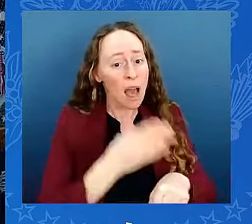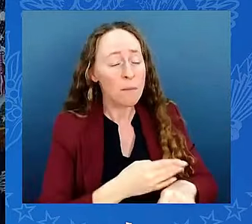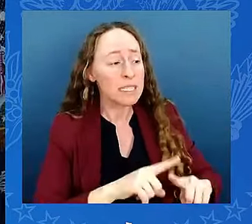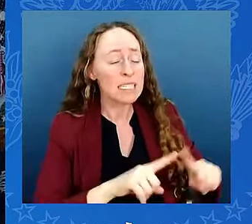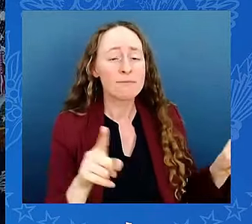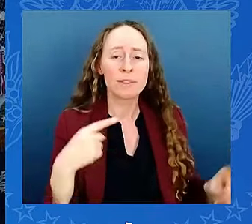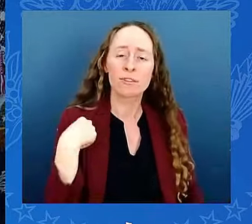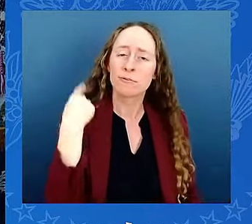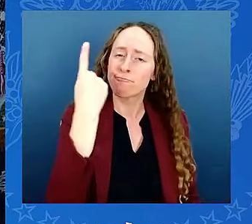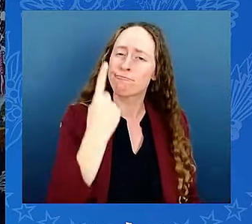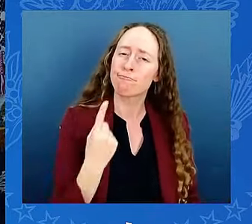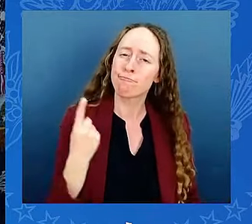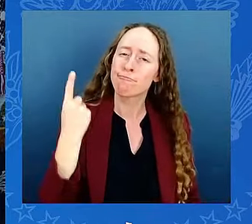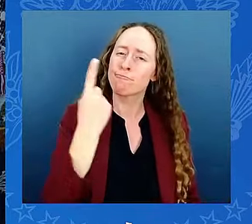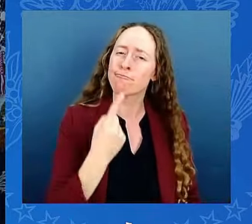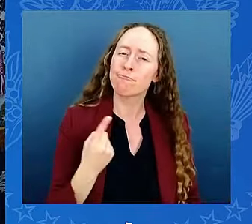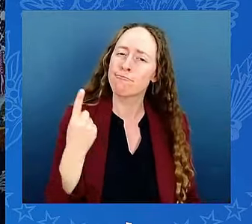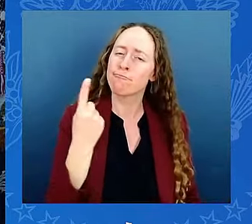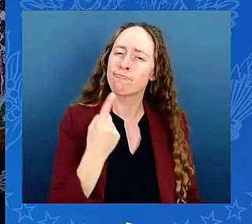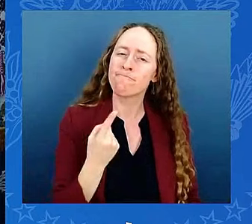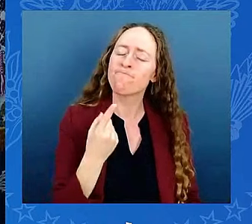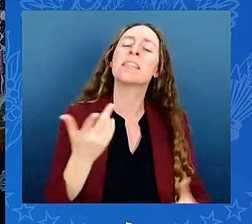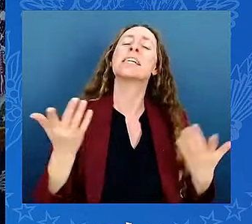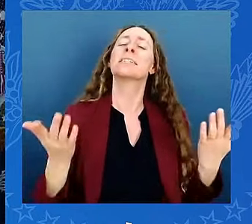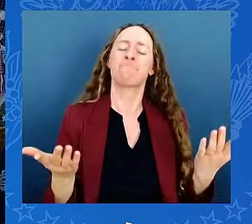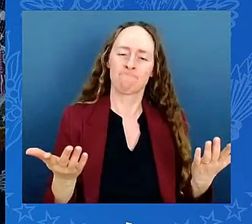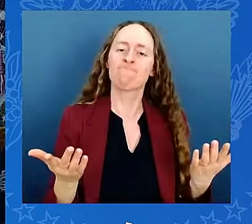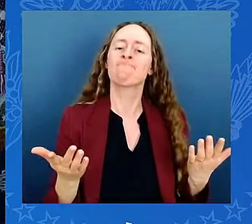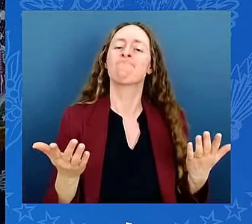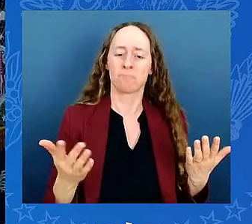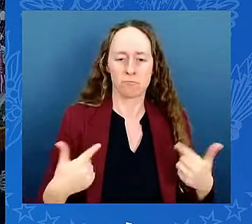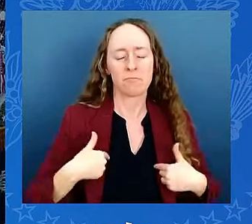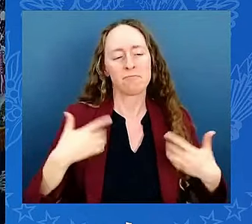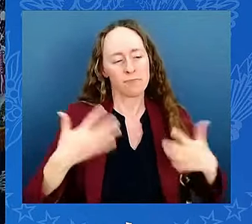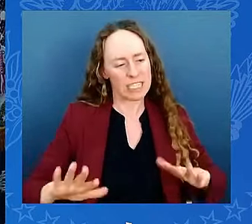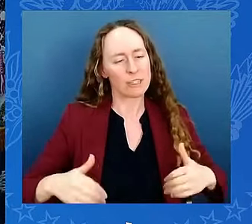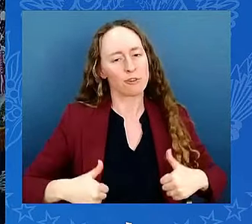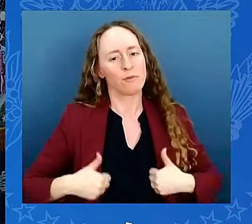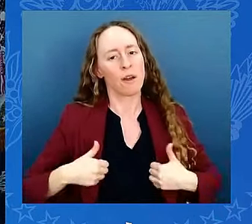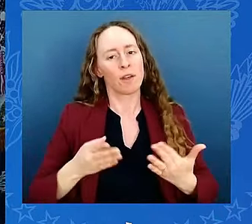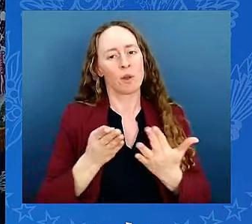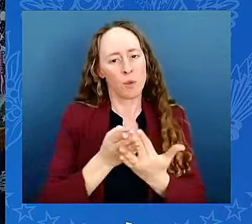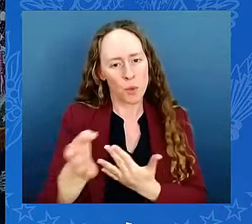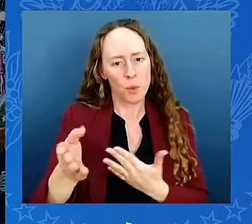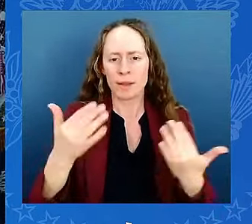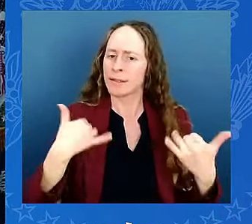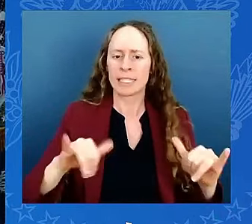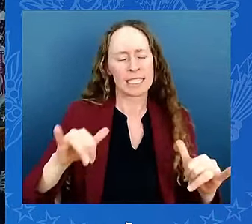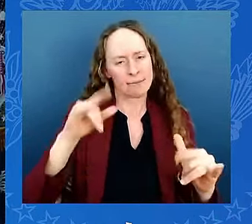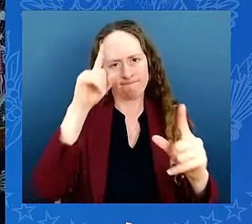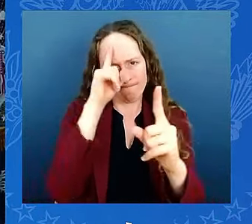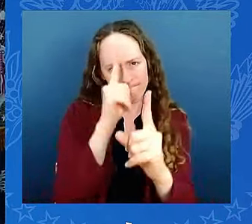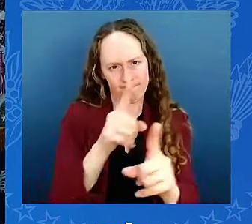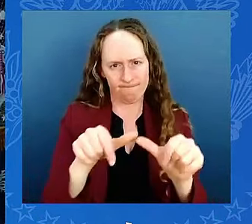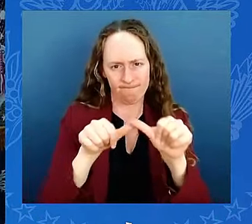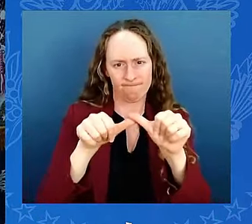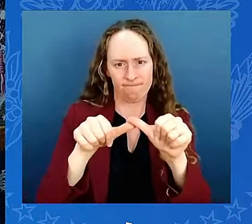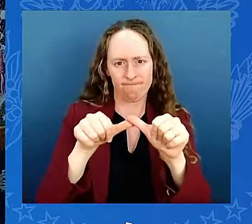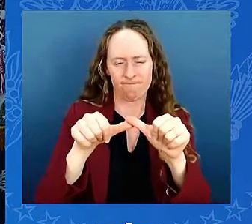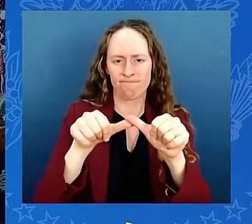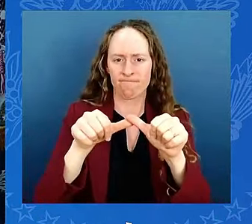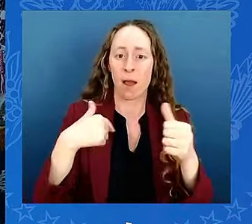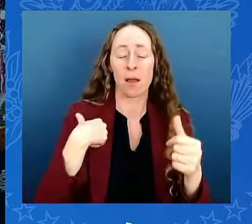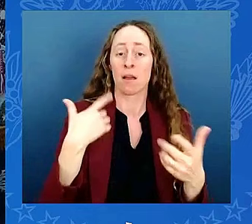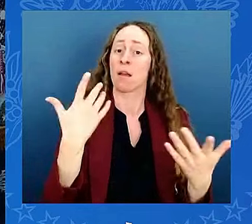found strength by doing the work so that others would not have to experience what I did. Thanks